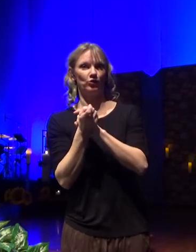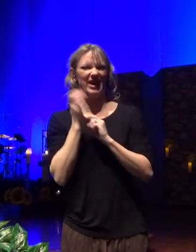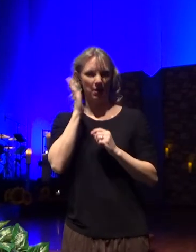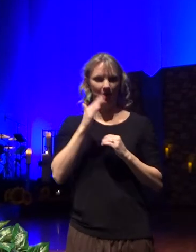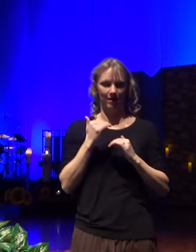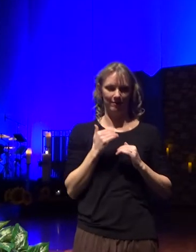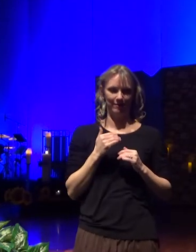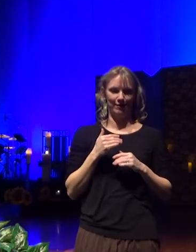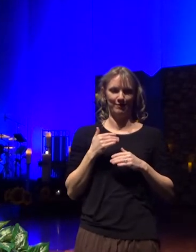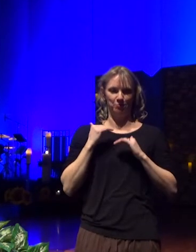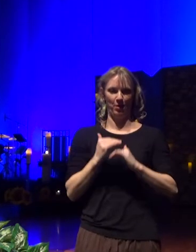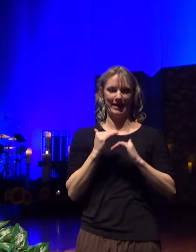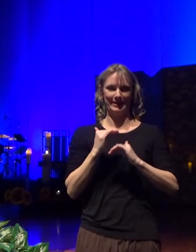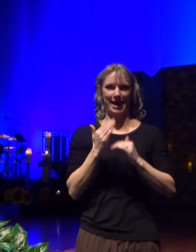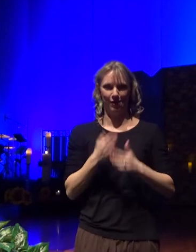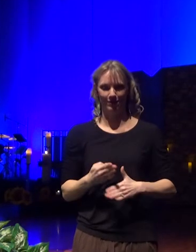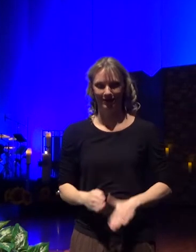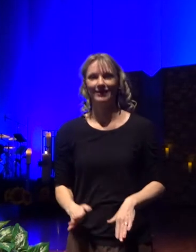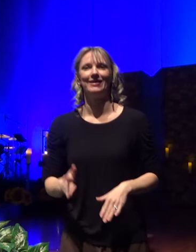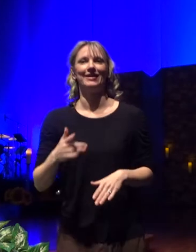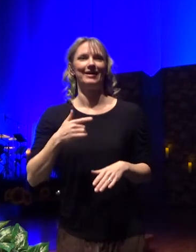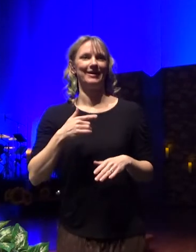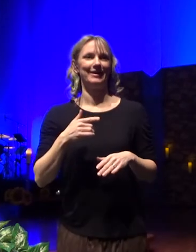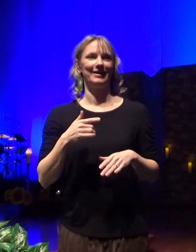I'll cut it up.